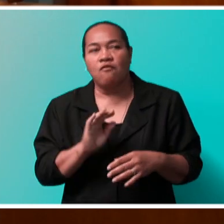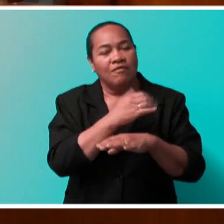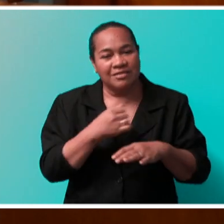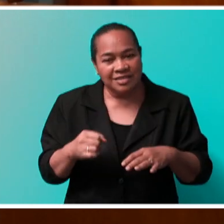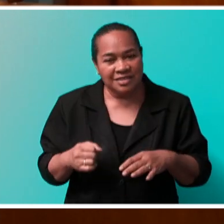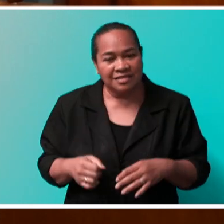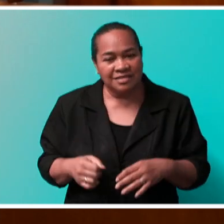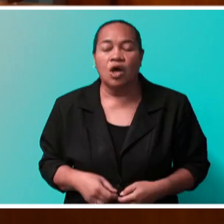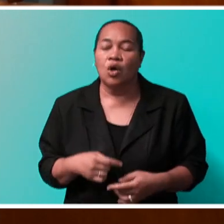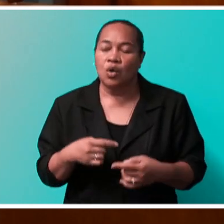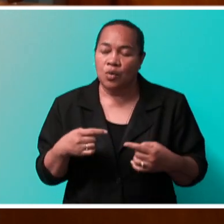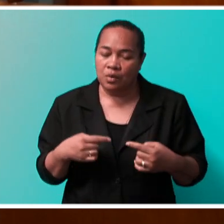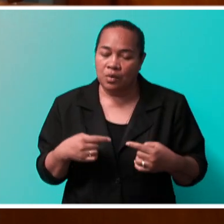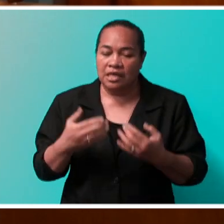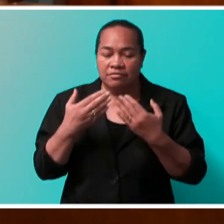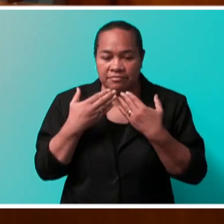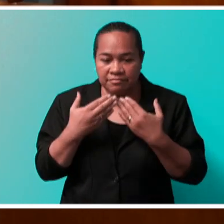We acknowledge the